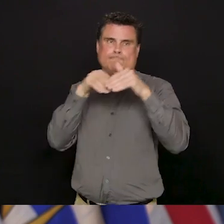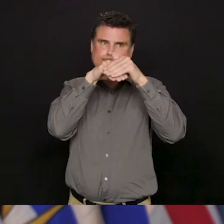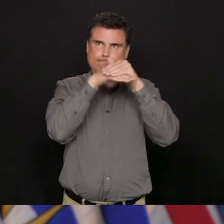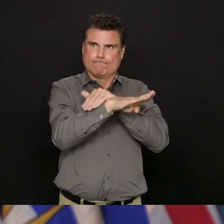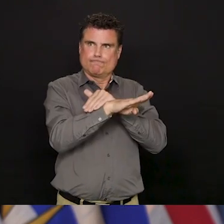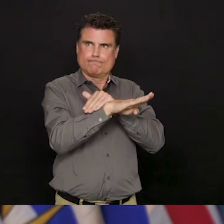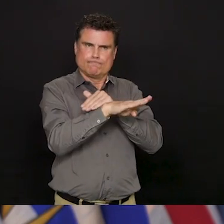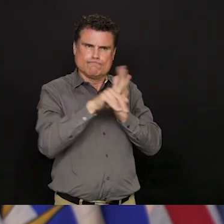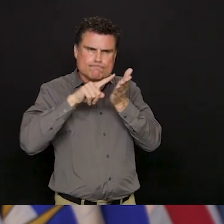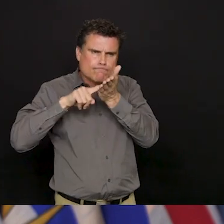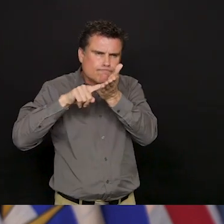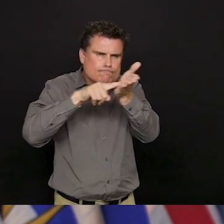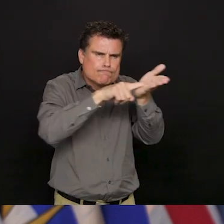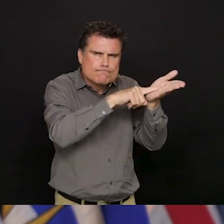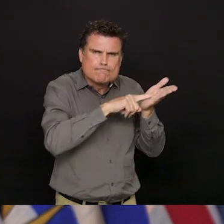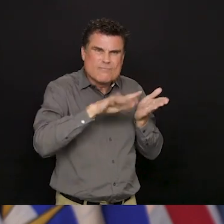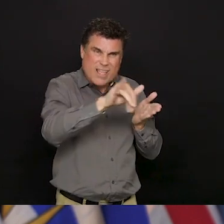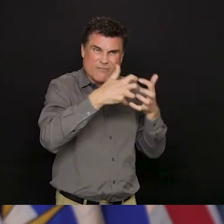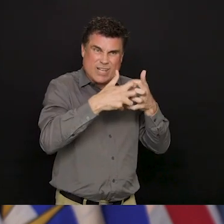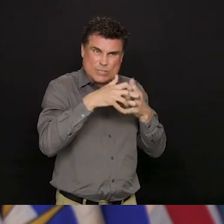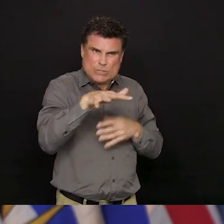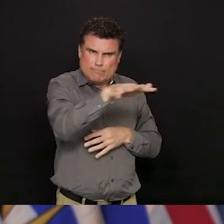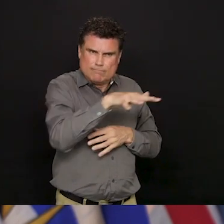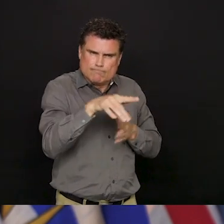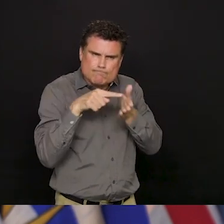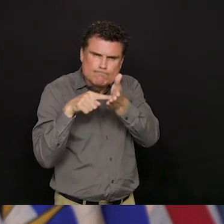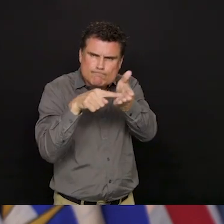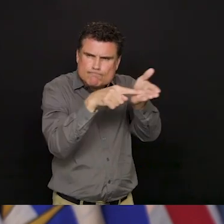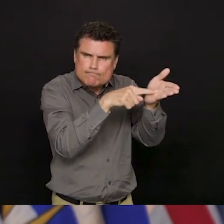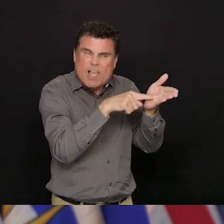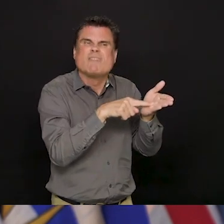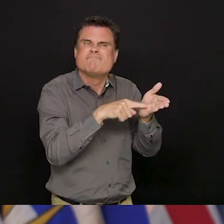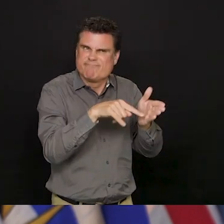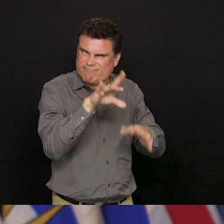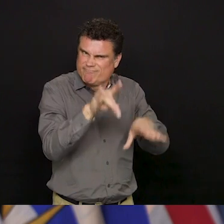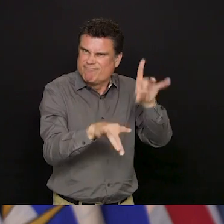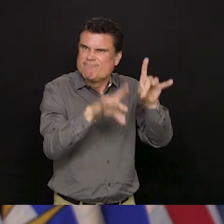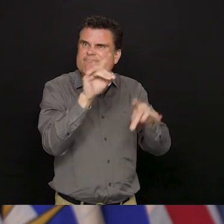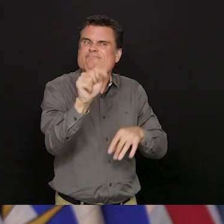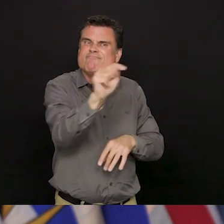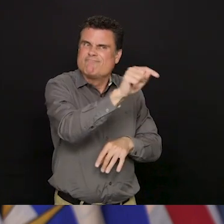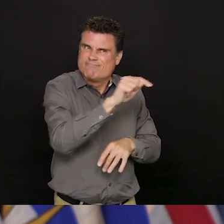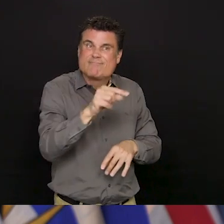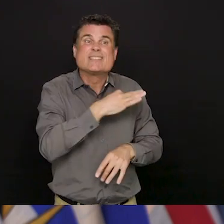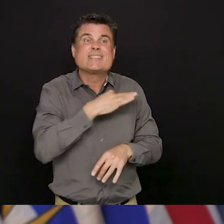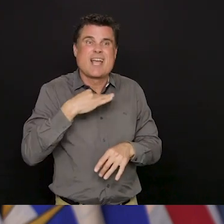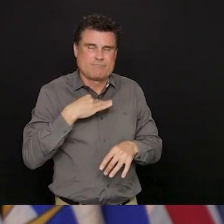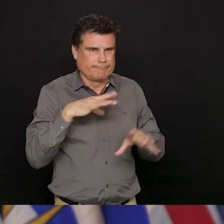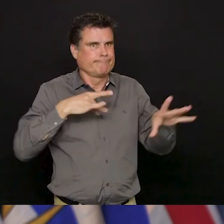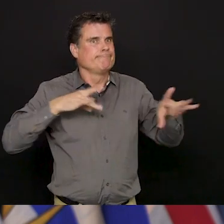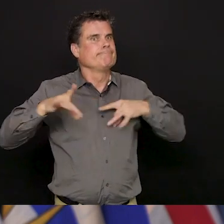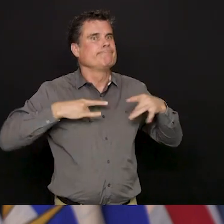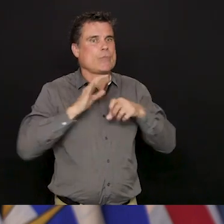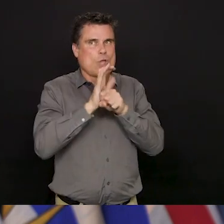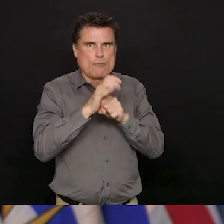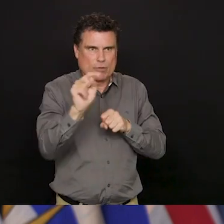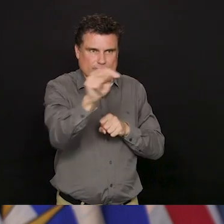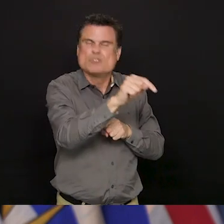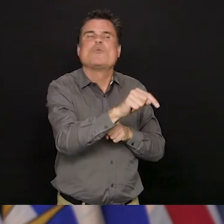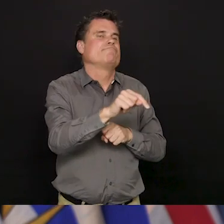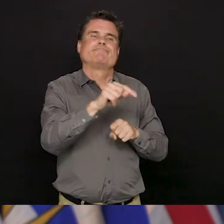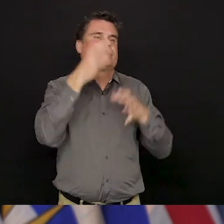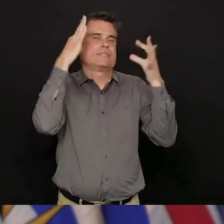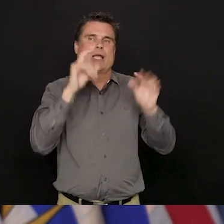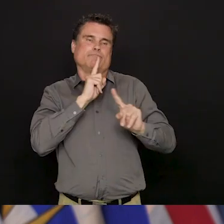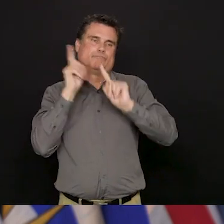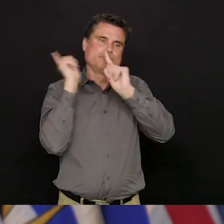are now all home. The factory has had to be closed down because of the amount of illness, but also to ensure